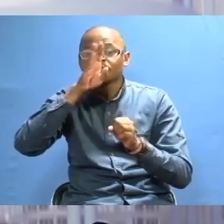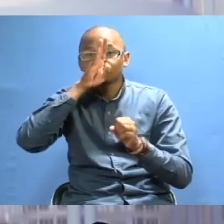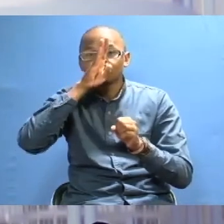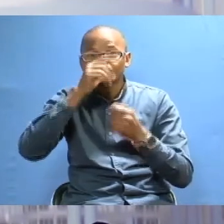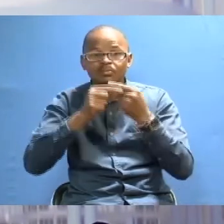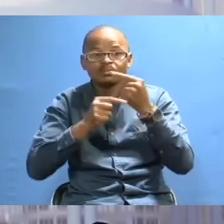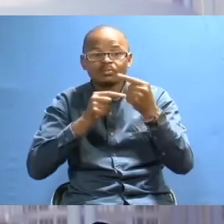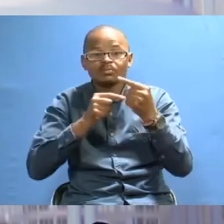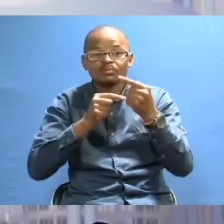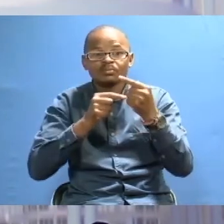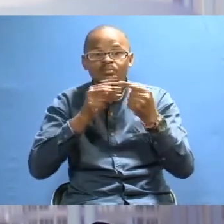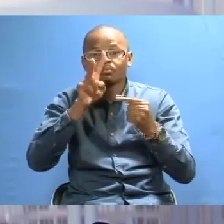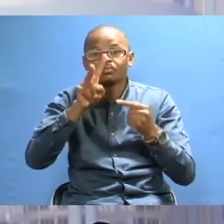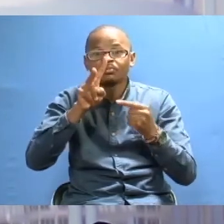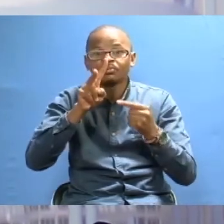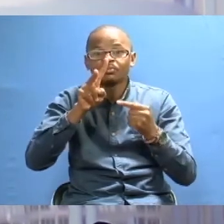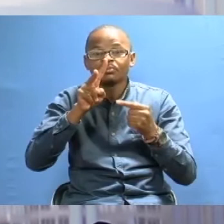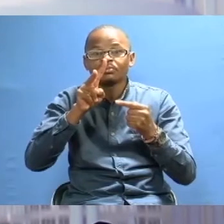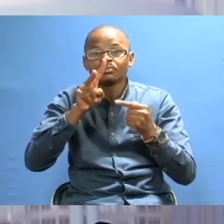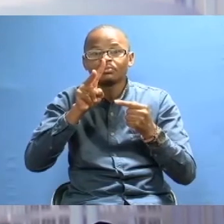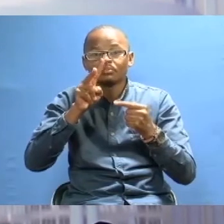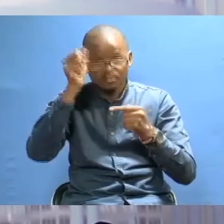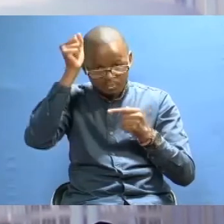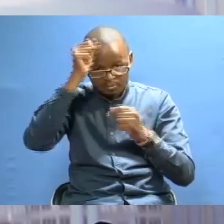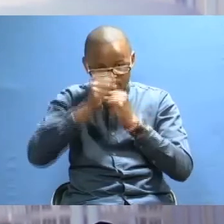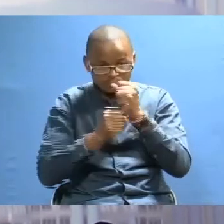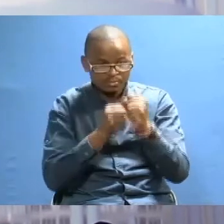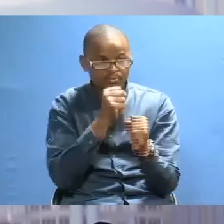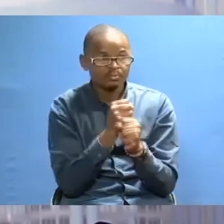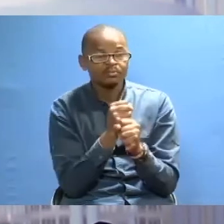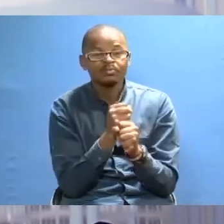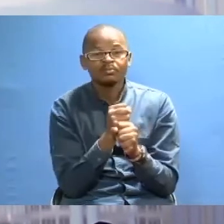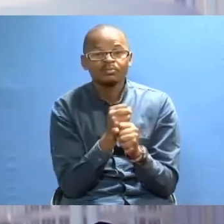shall run for a minimum of 2 academic years.